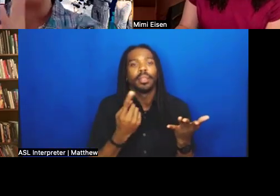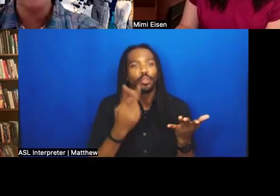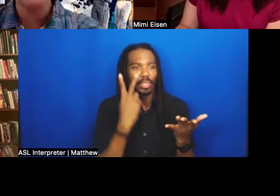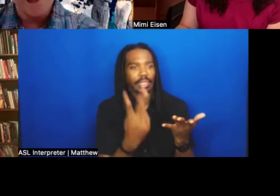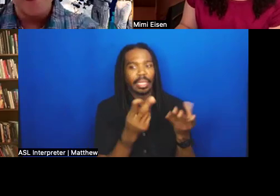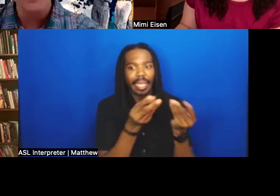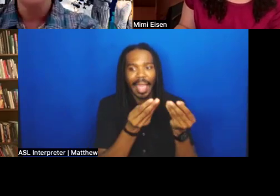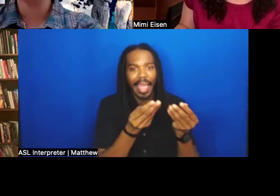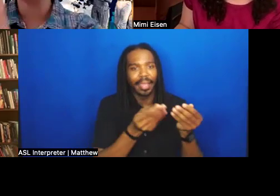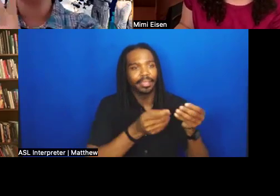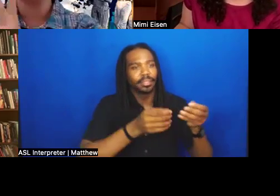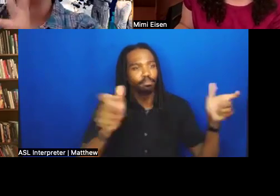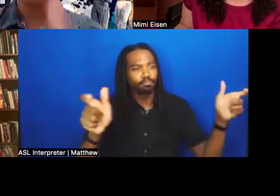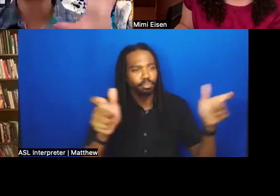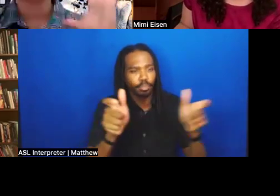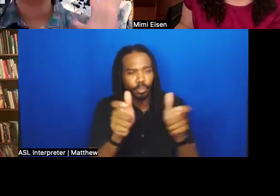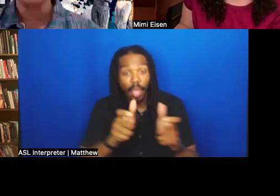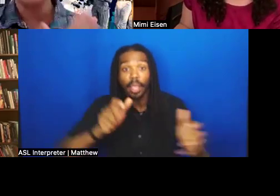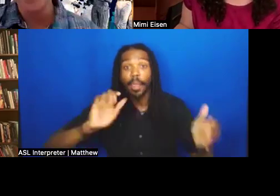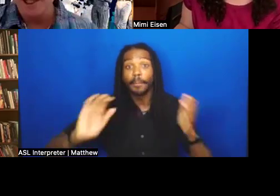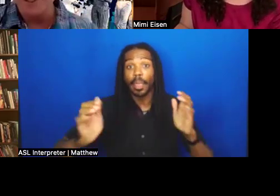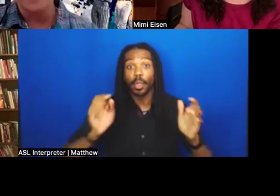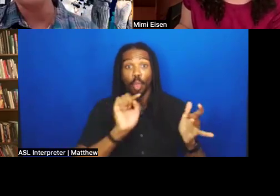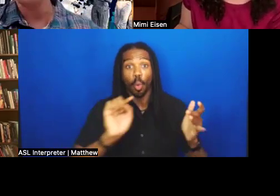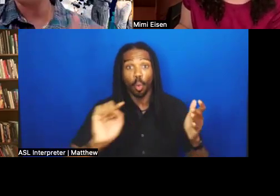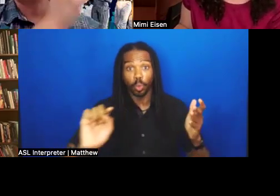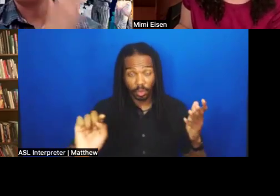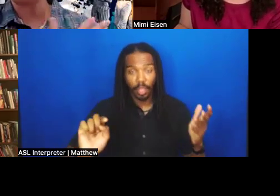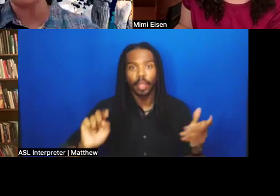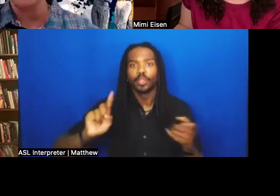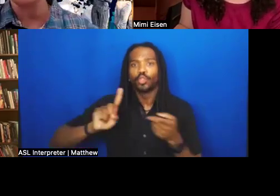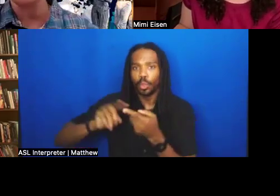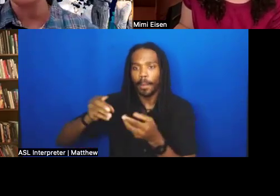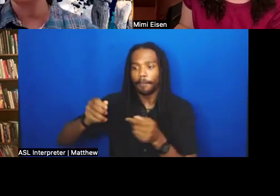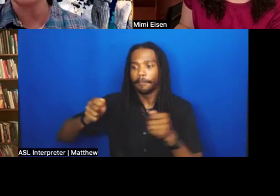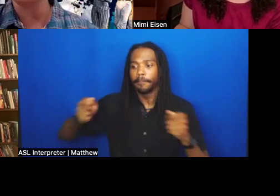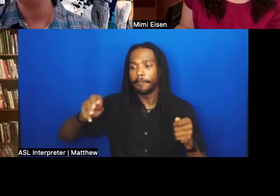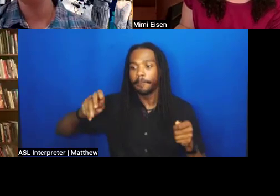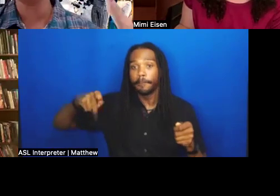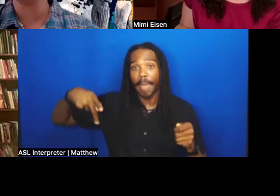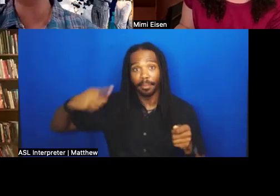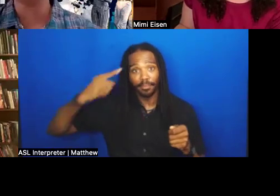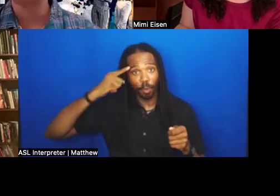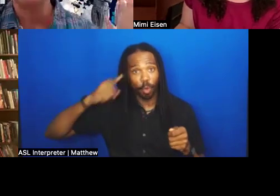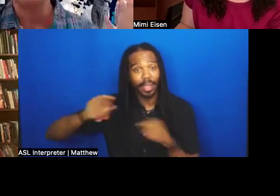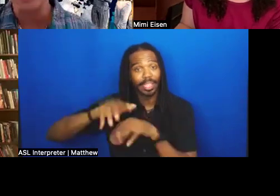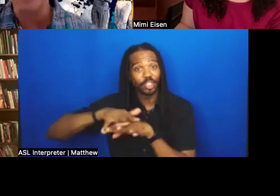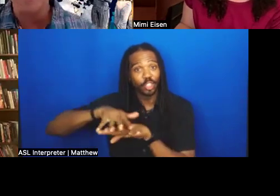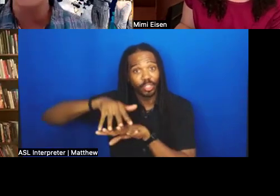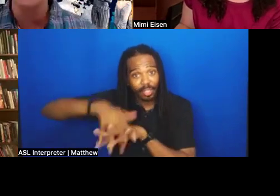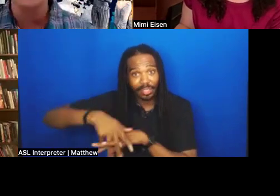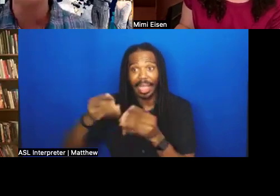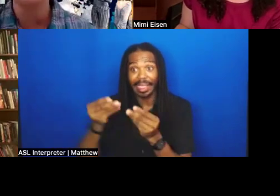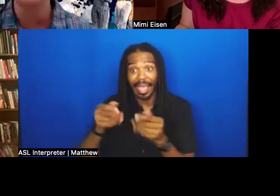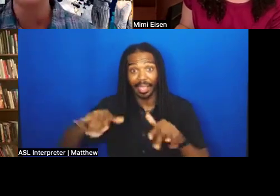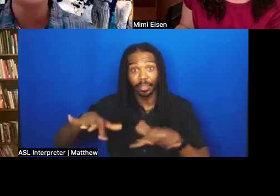comparing those maps to maps of decreasing Indigenous land and the current reservations today shows a really incredible visual pattern